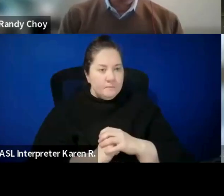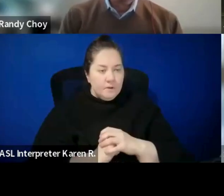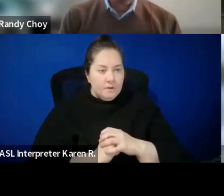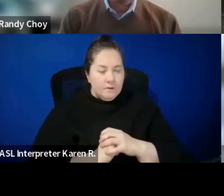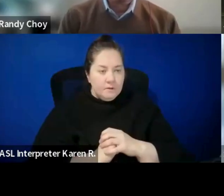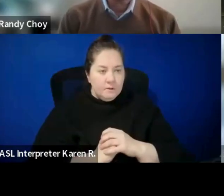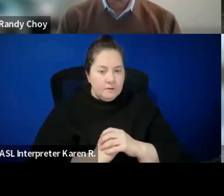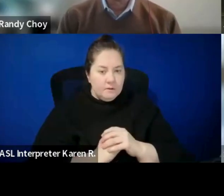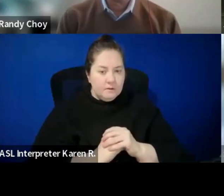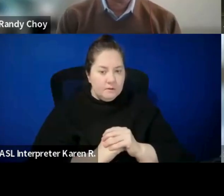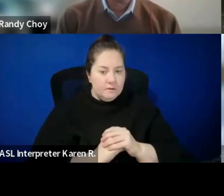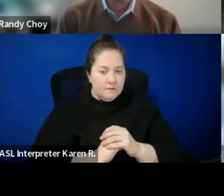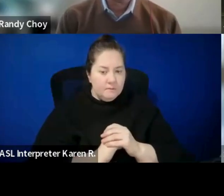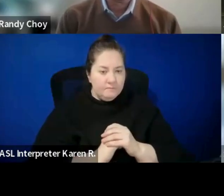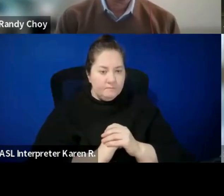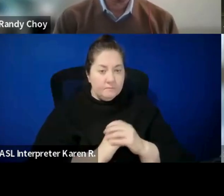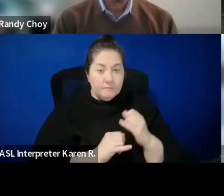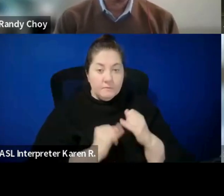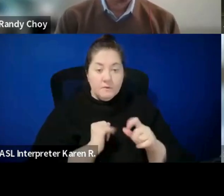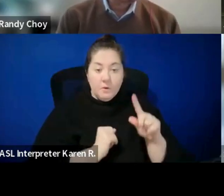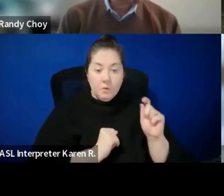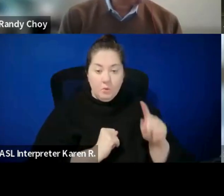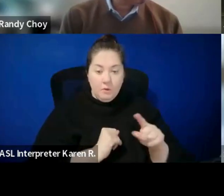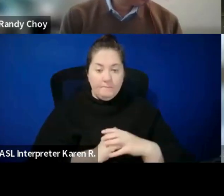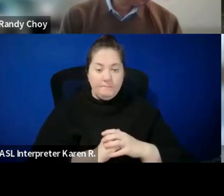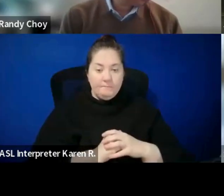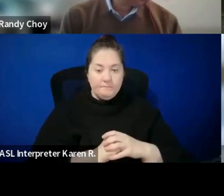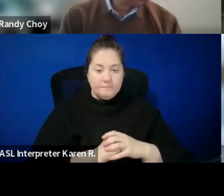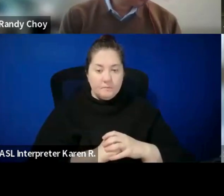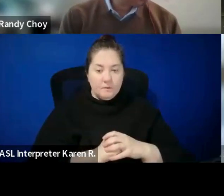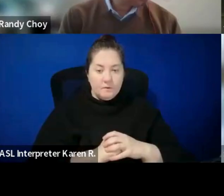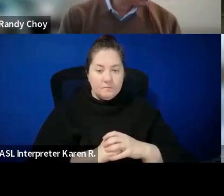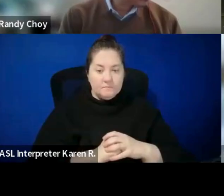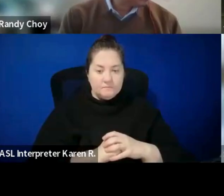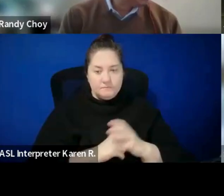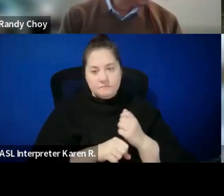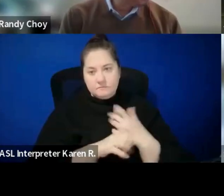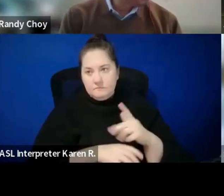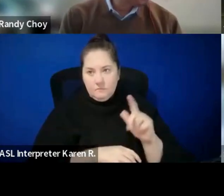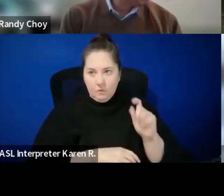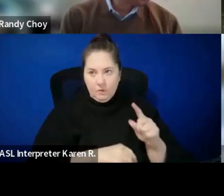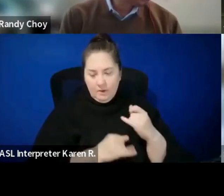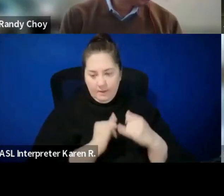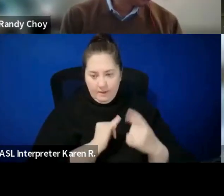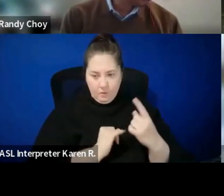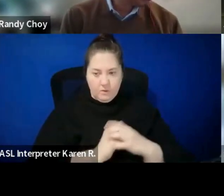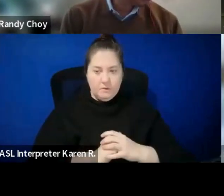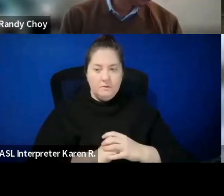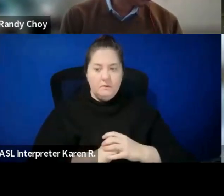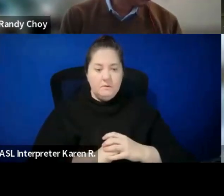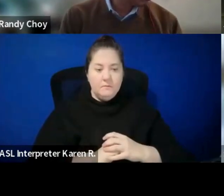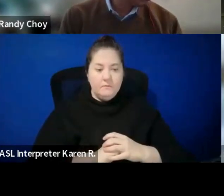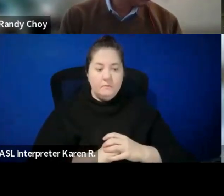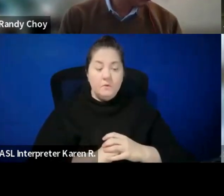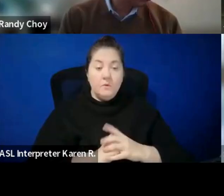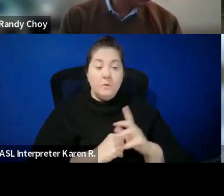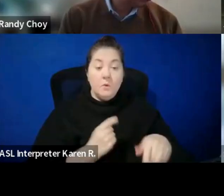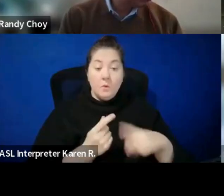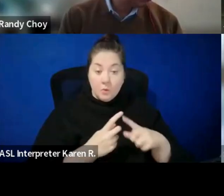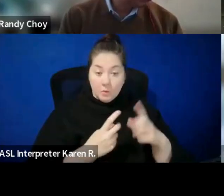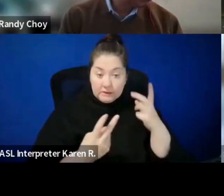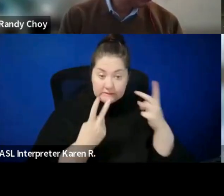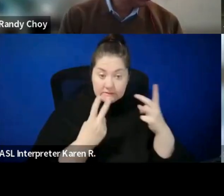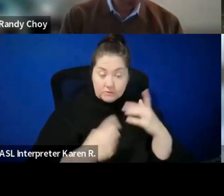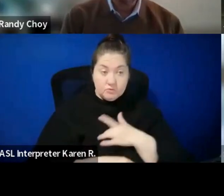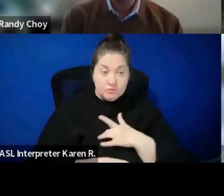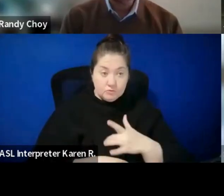that our last question is our last prepared question is when we are seeing